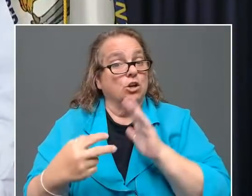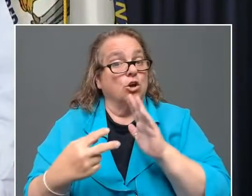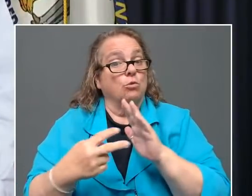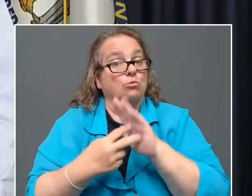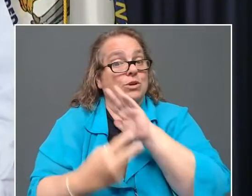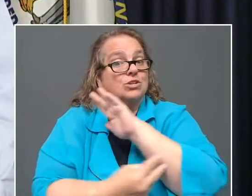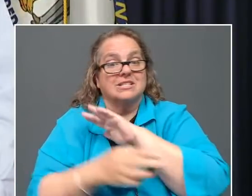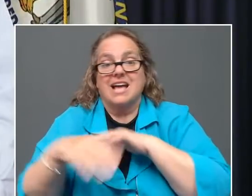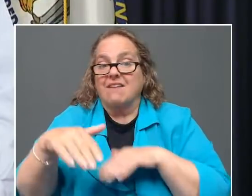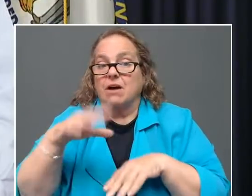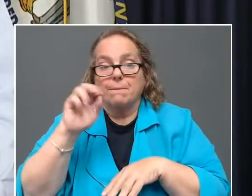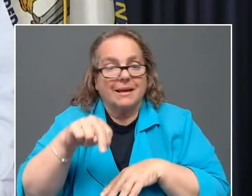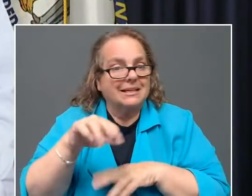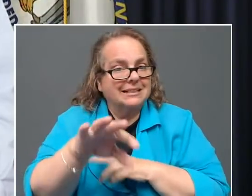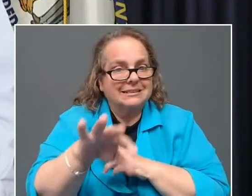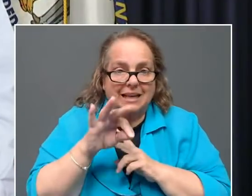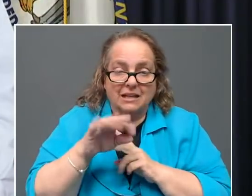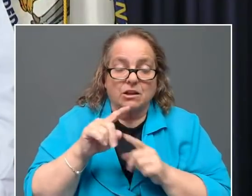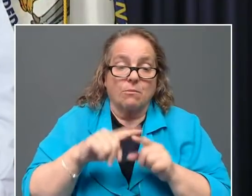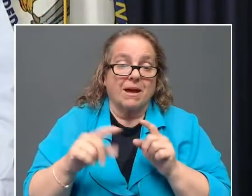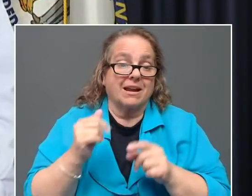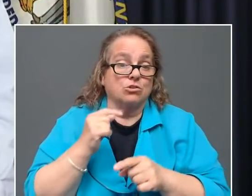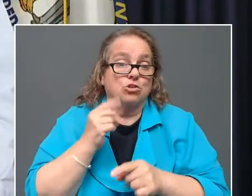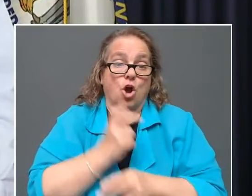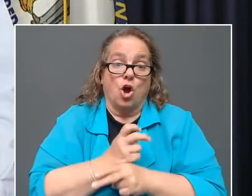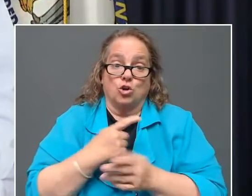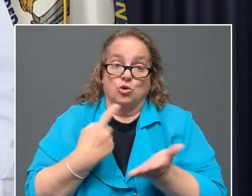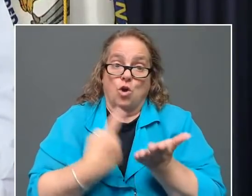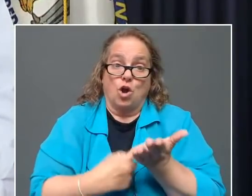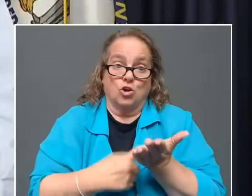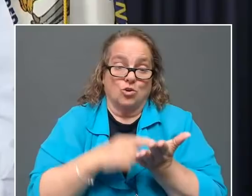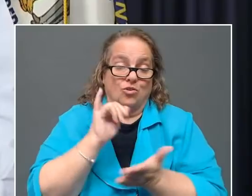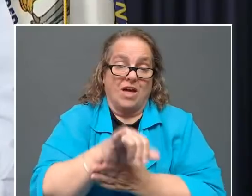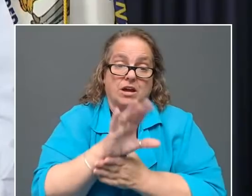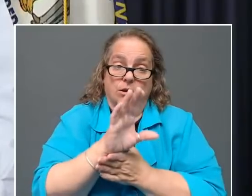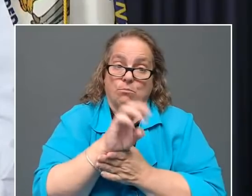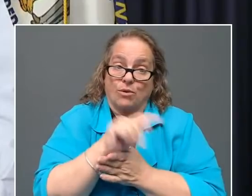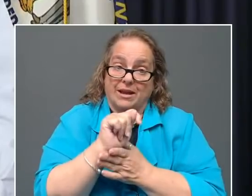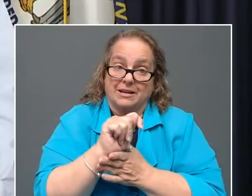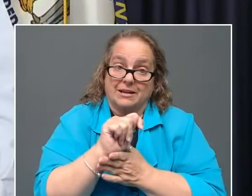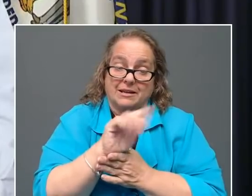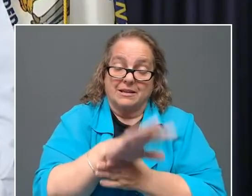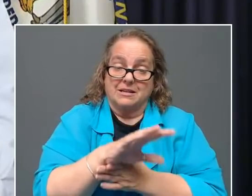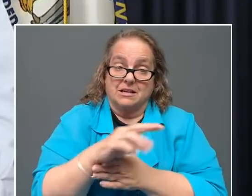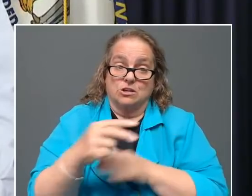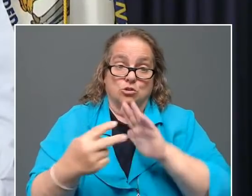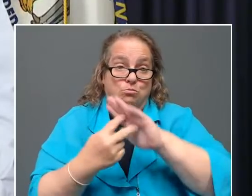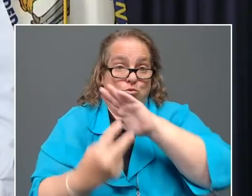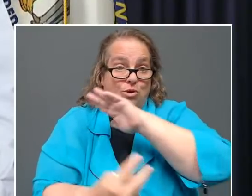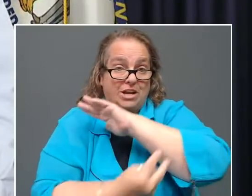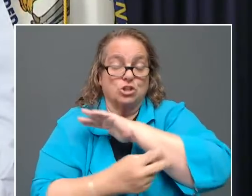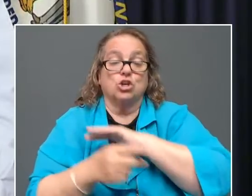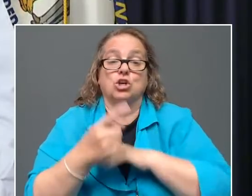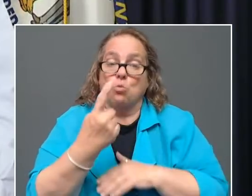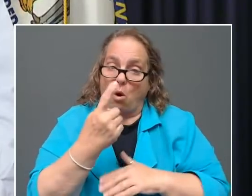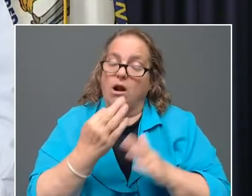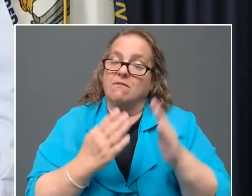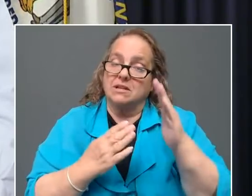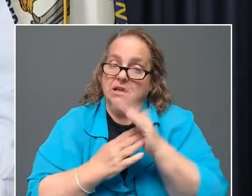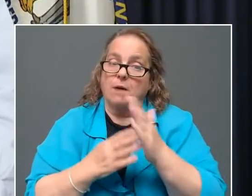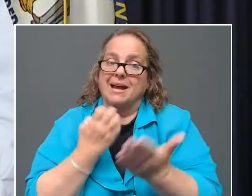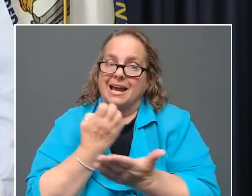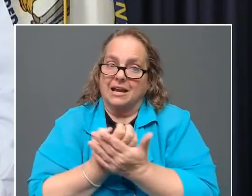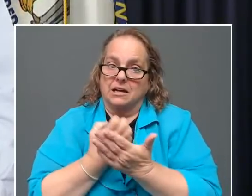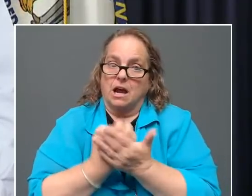it would be hard to argue the Brent Spence Bridge isn't one of the top economically significant